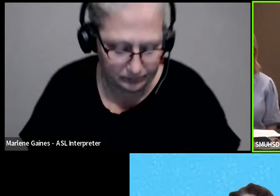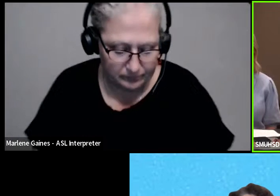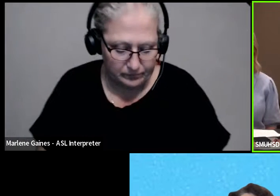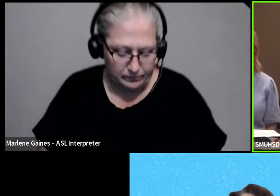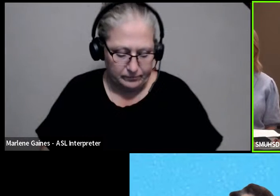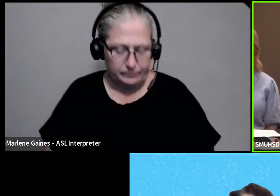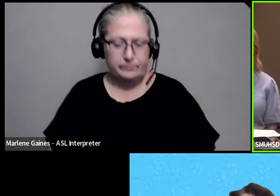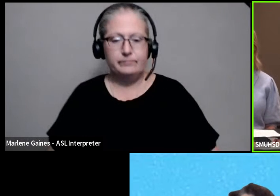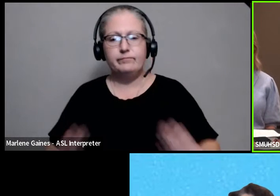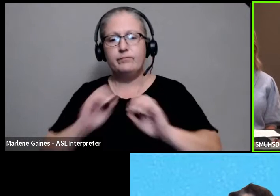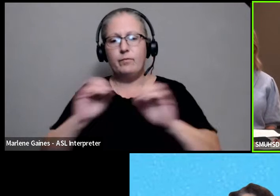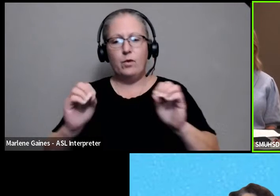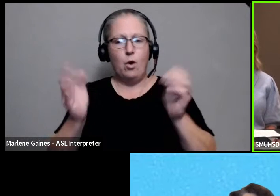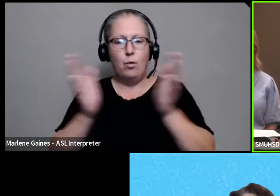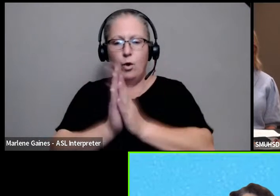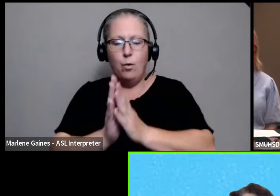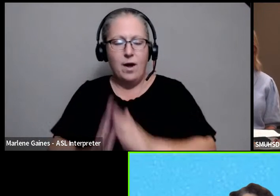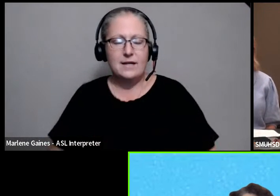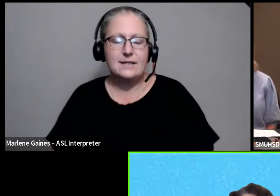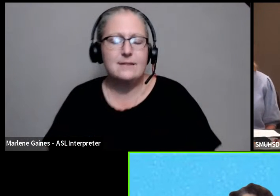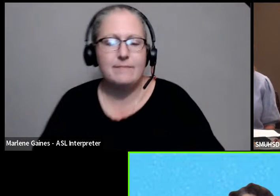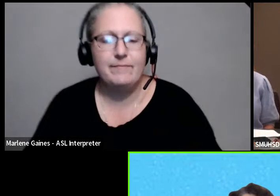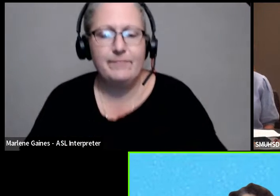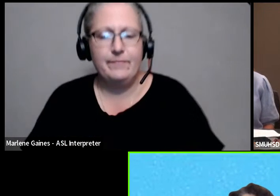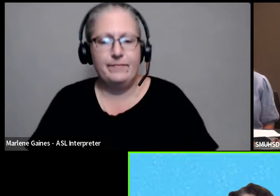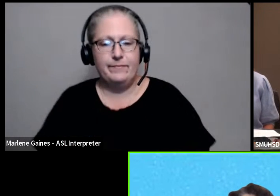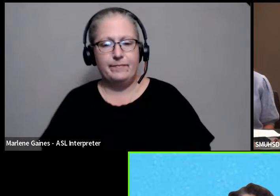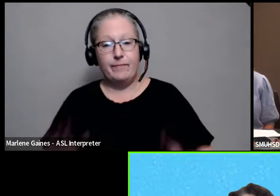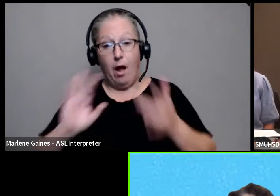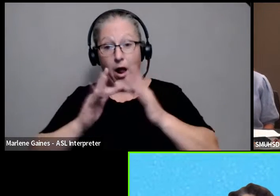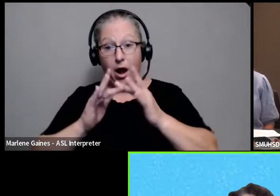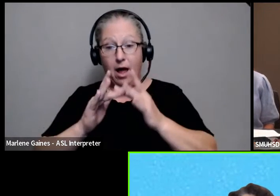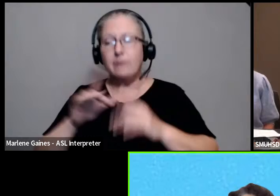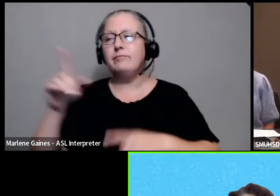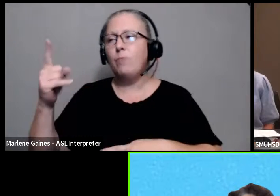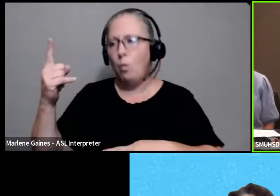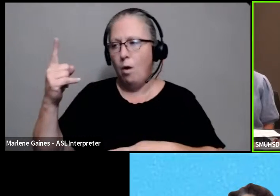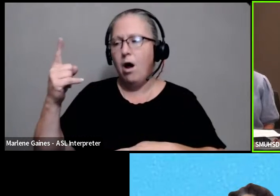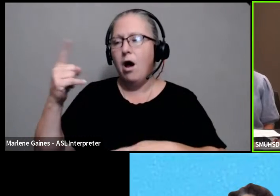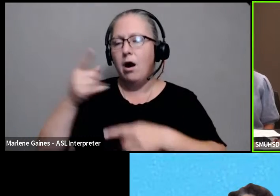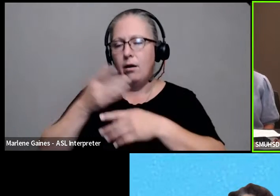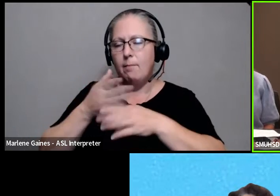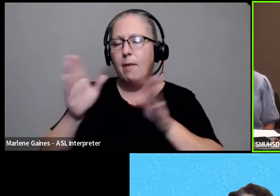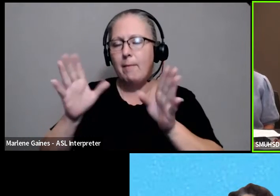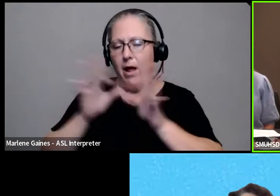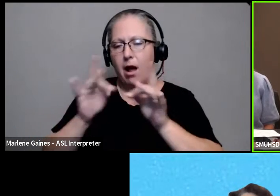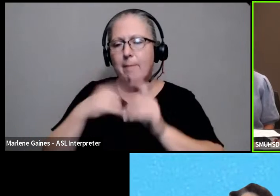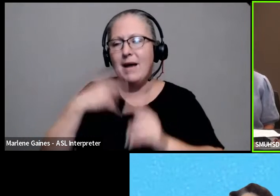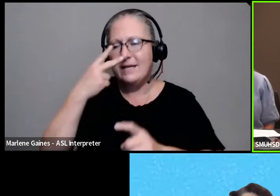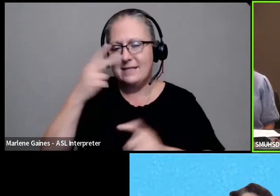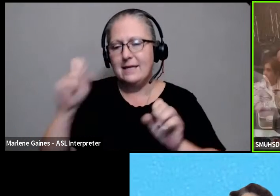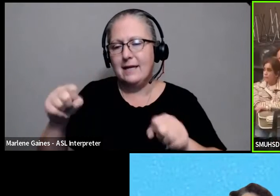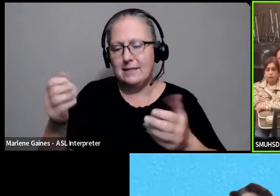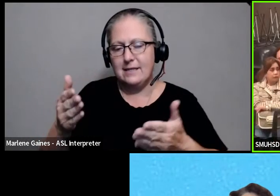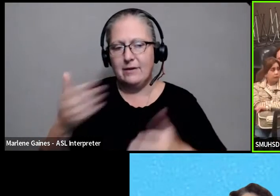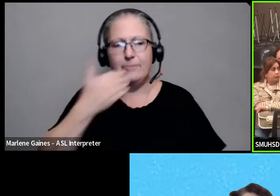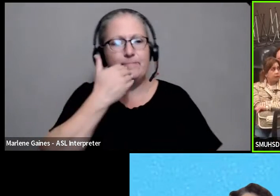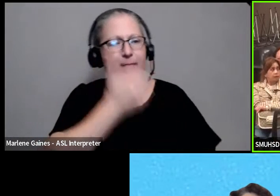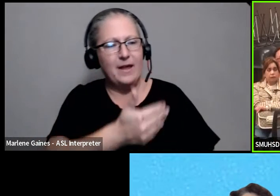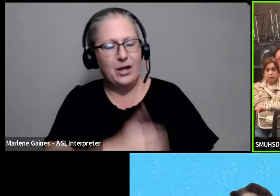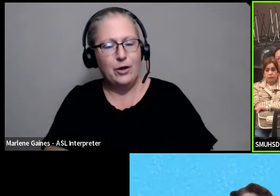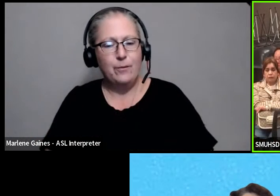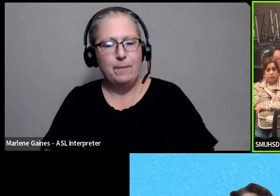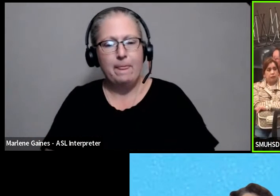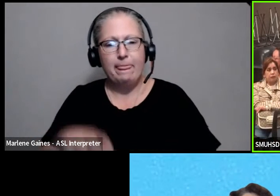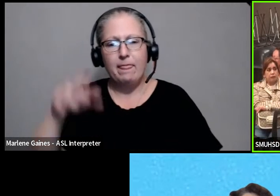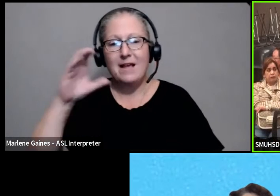requests. Thank you. How about online? Hold on, there is one request for public comment I'm seeing. Okay, thank you. This is